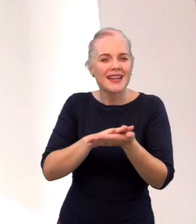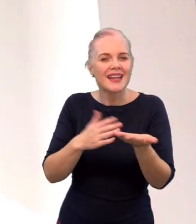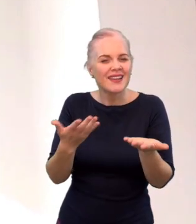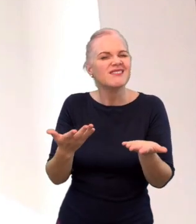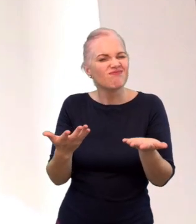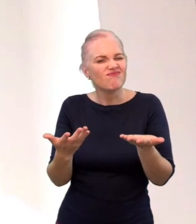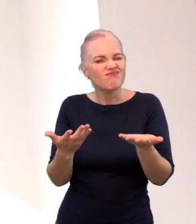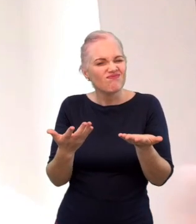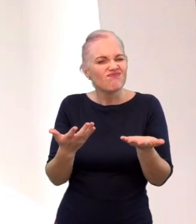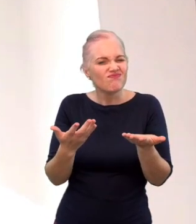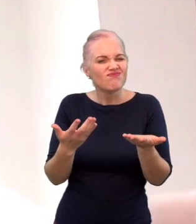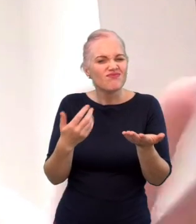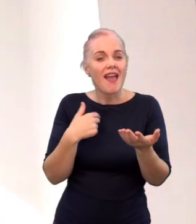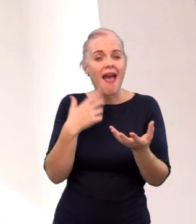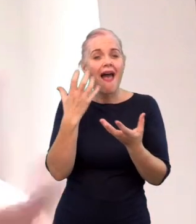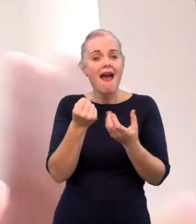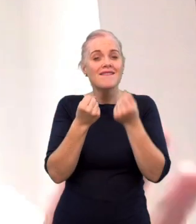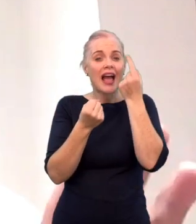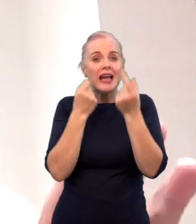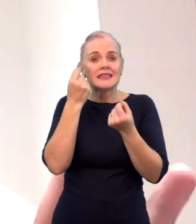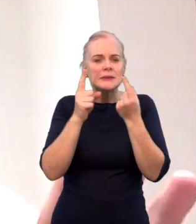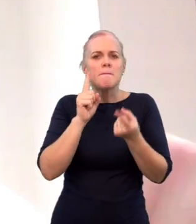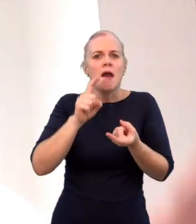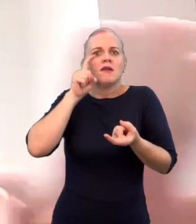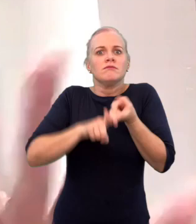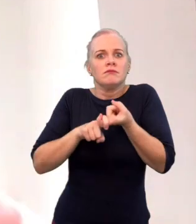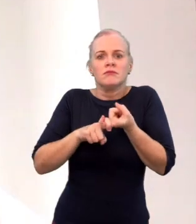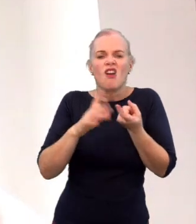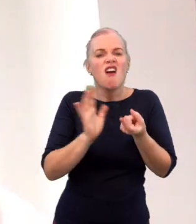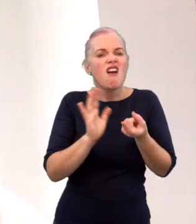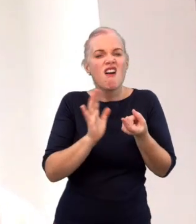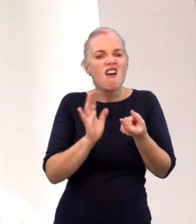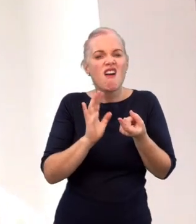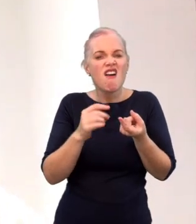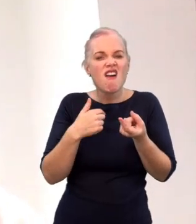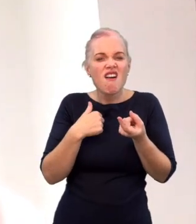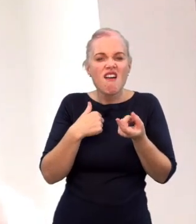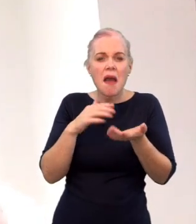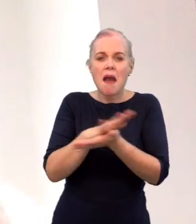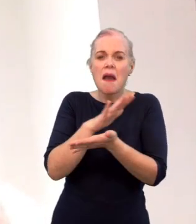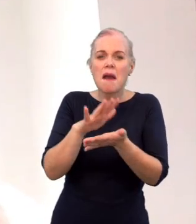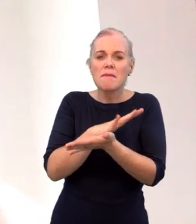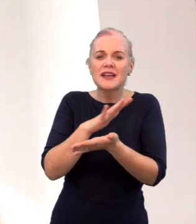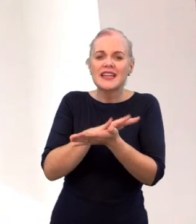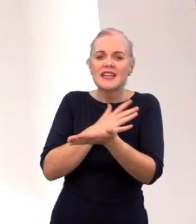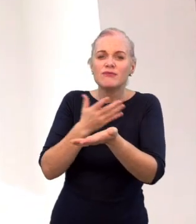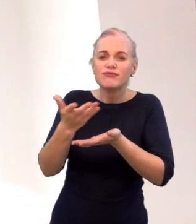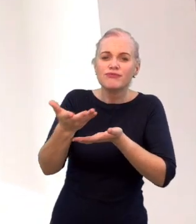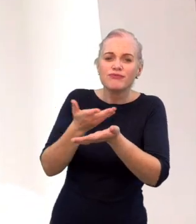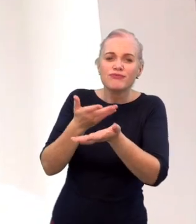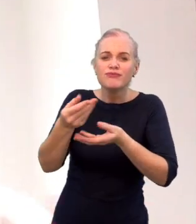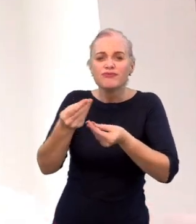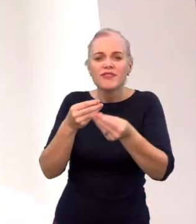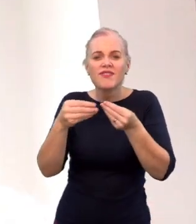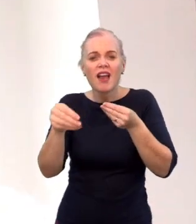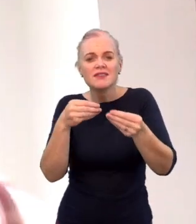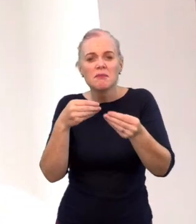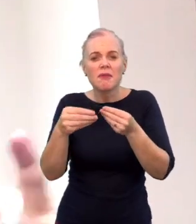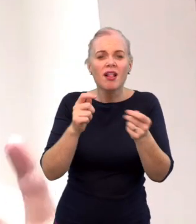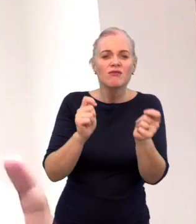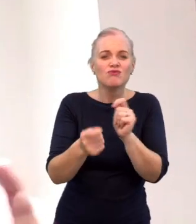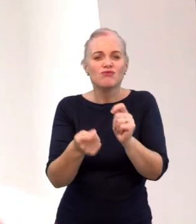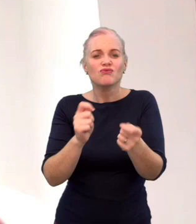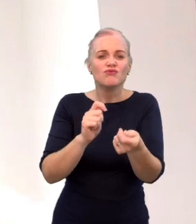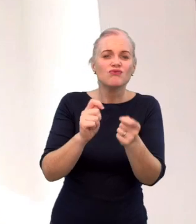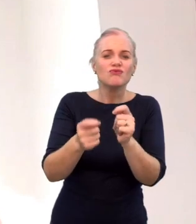mean? So, yeah, the answer is yes, I had some loose ideas, by no means married to them. And I'm just really happy to